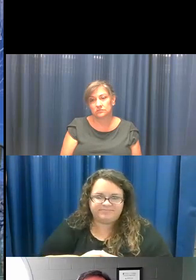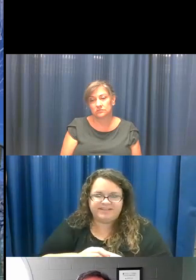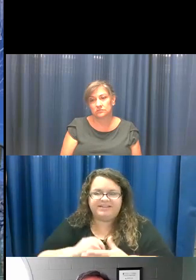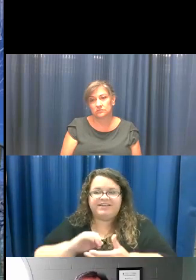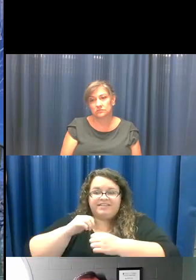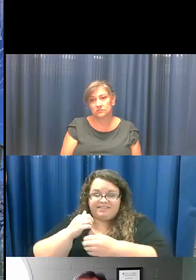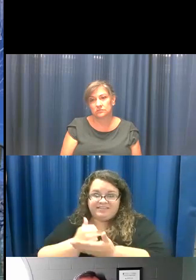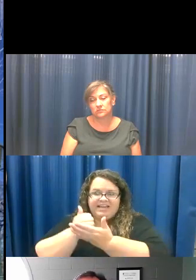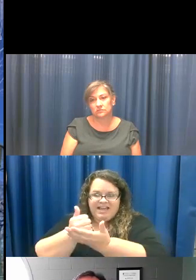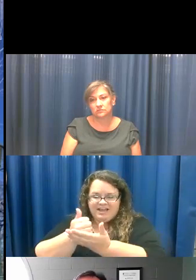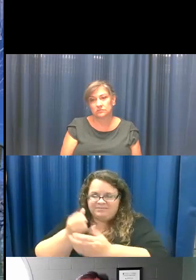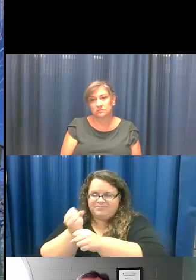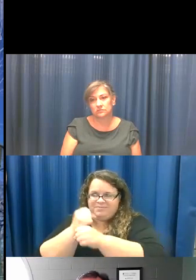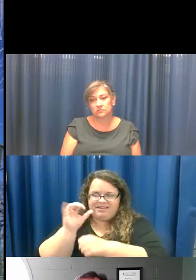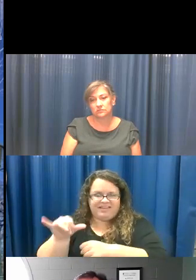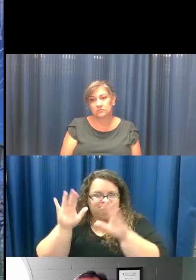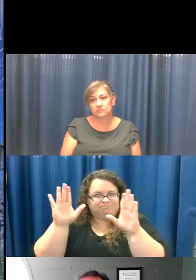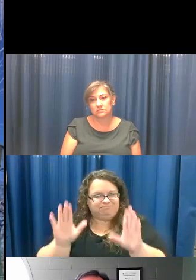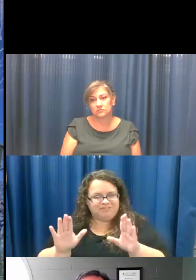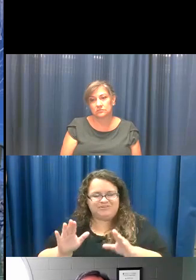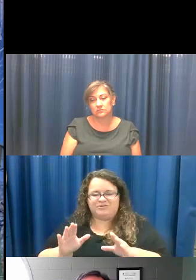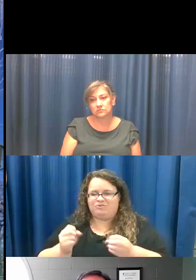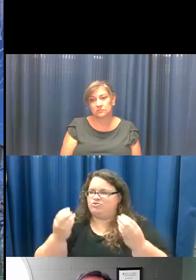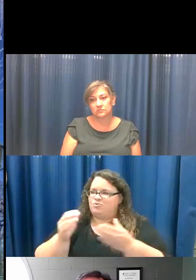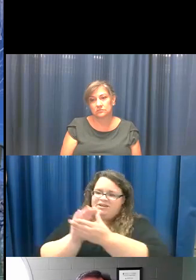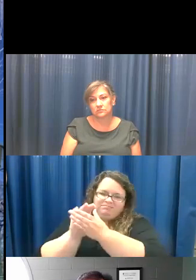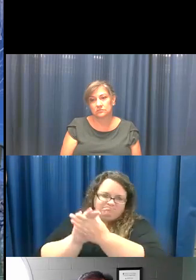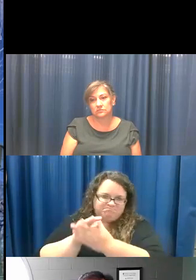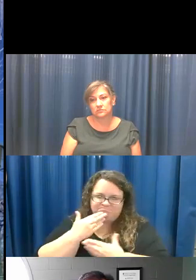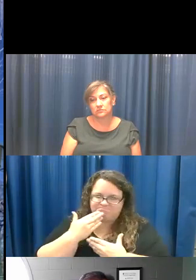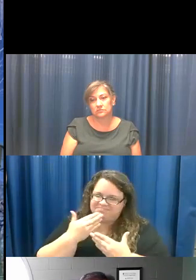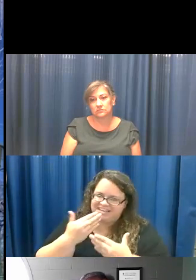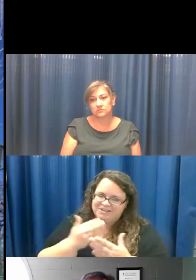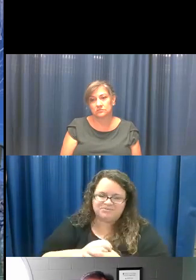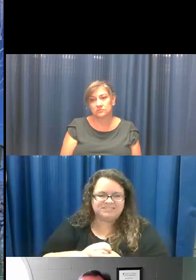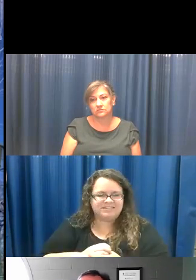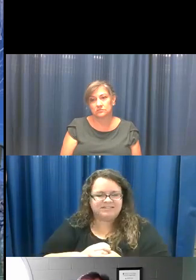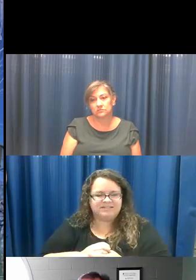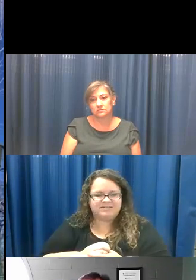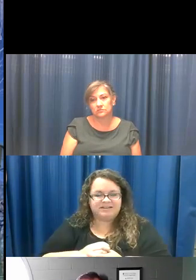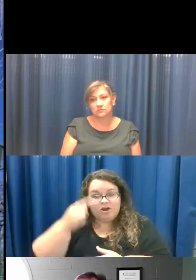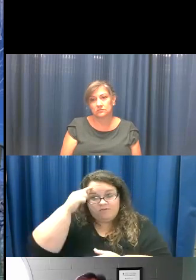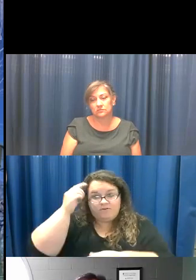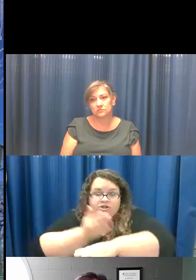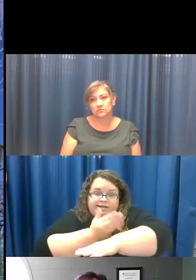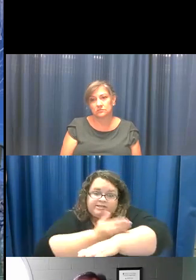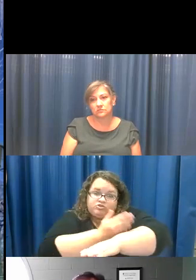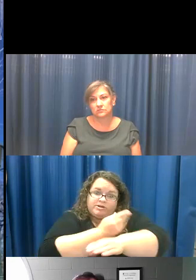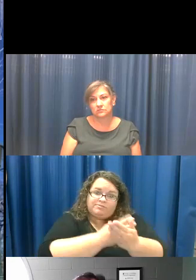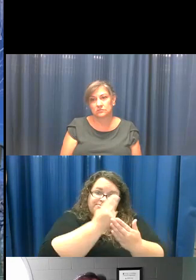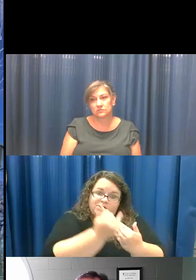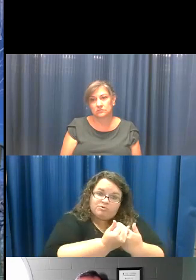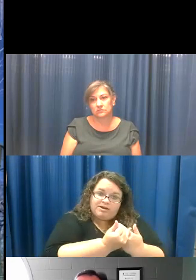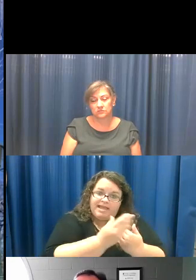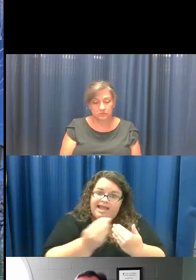quite extraordinary. So many thank yous to our construction program and arts